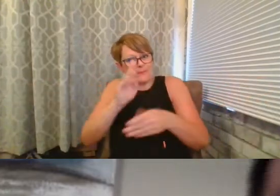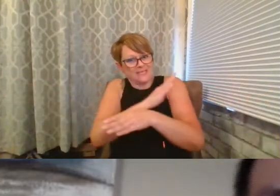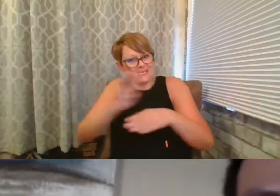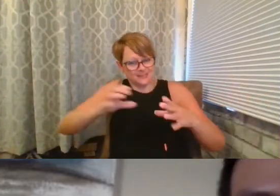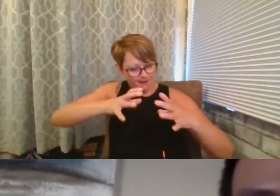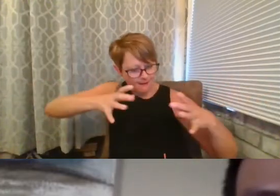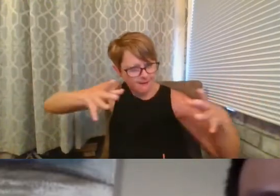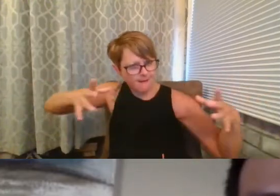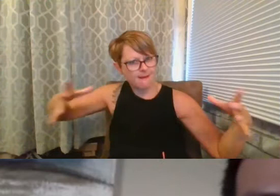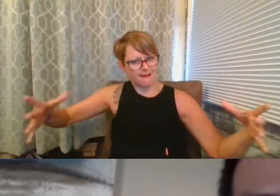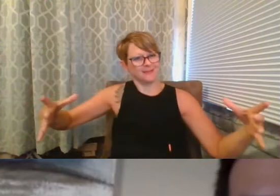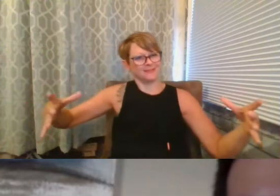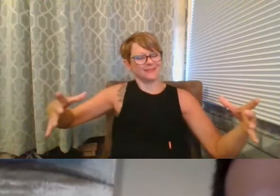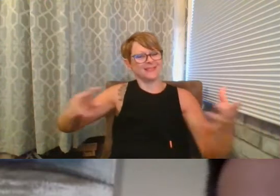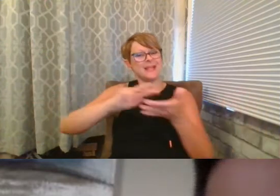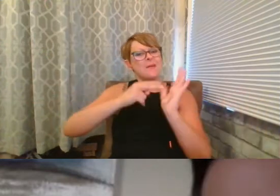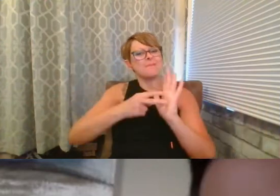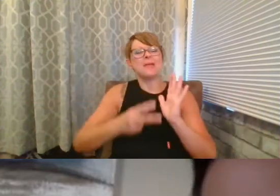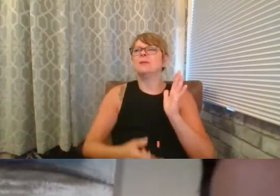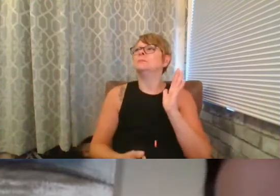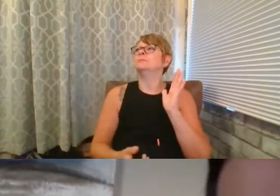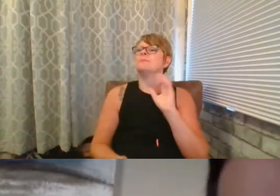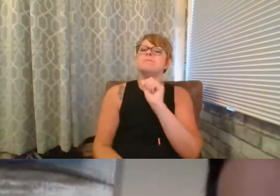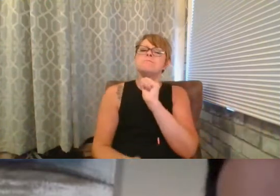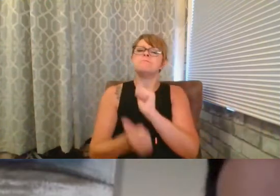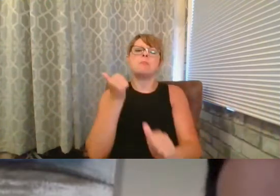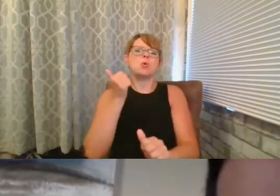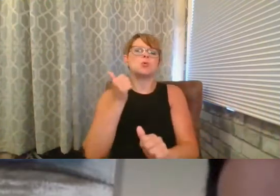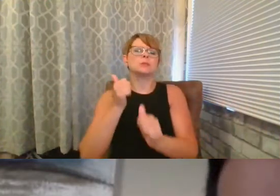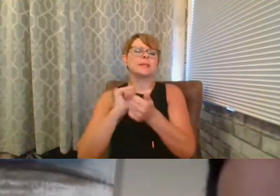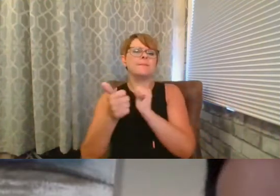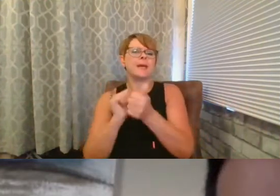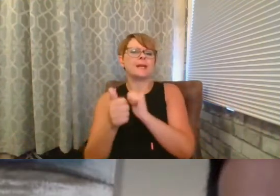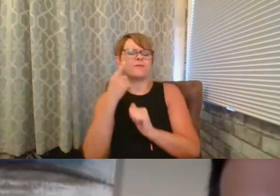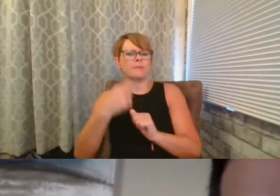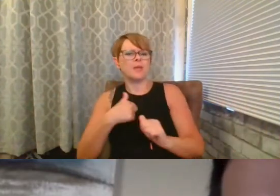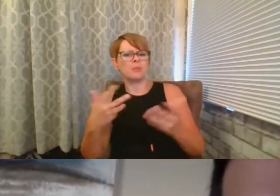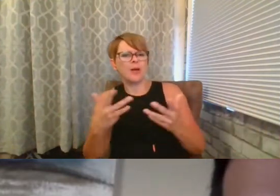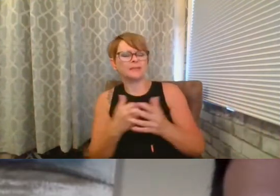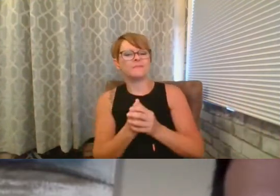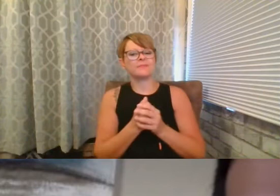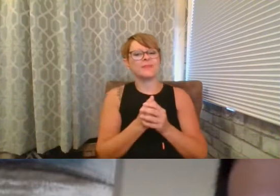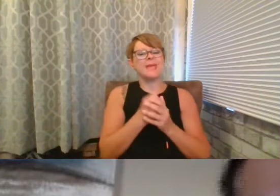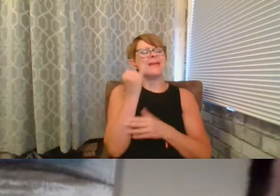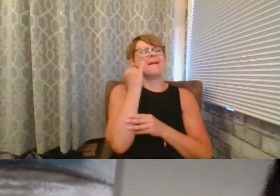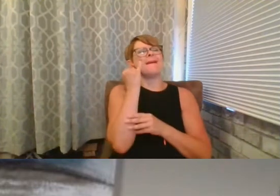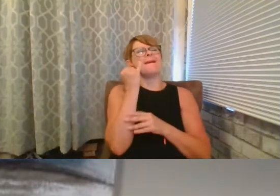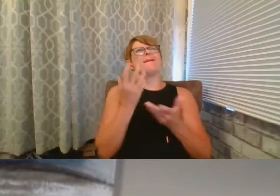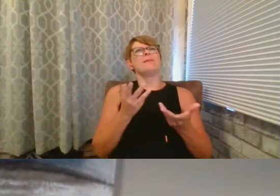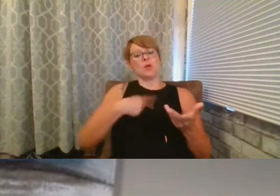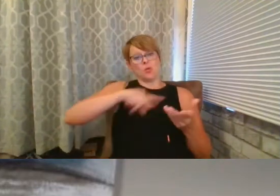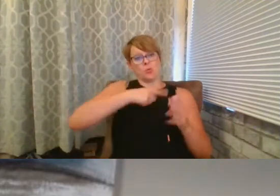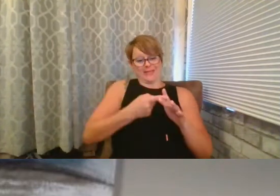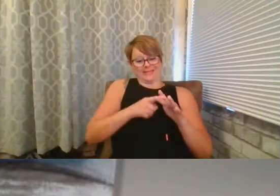To the question around what's our biggest competitive advantage, I honestly believe that even though, let's say if we started off in Newfoundland with